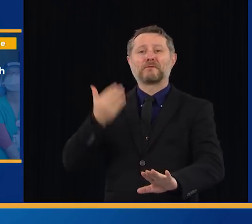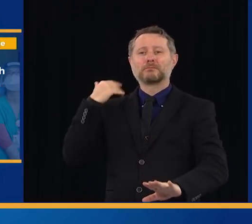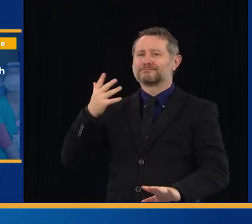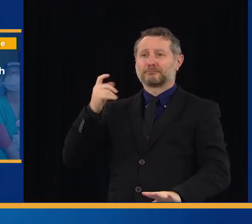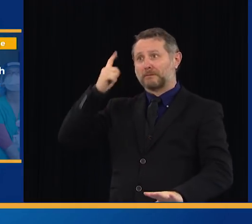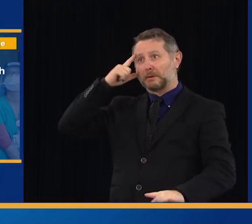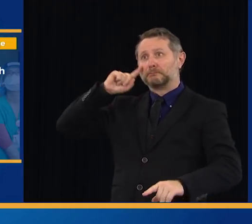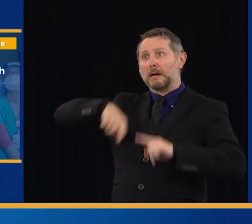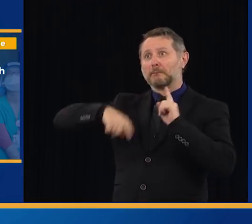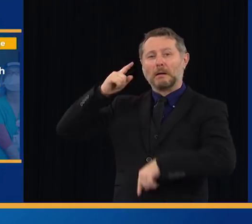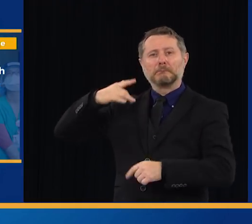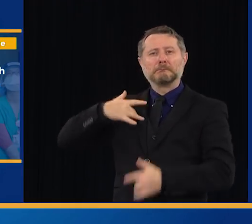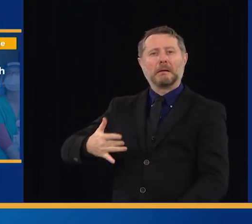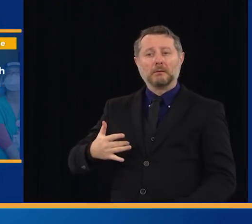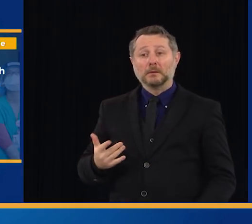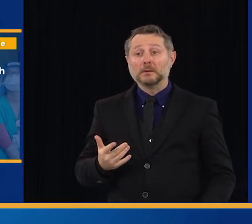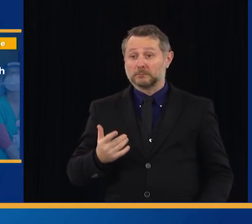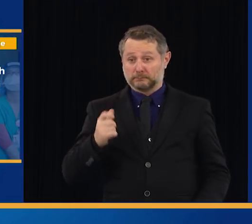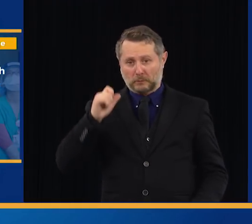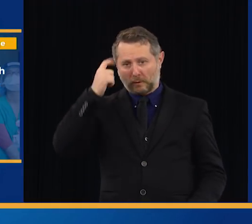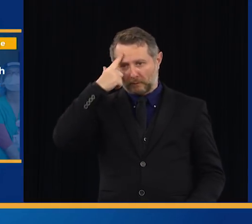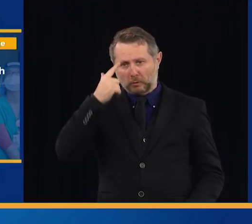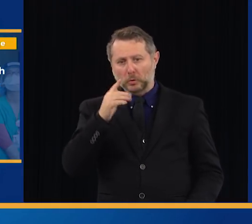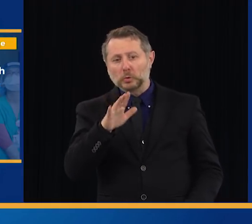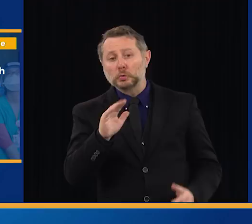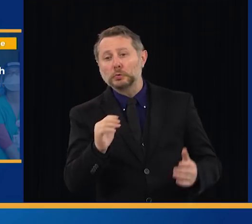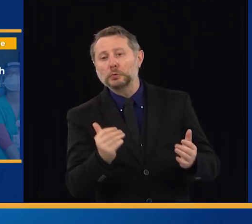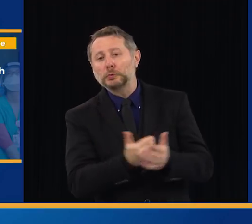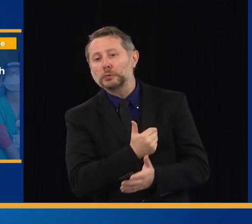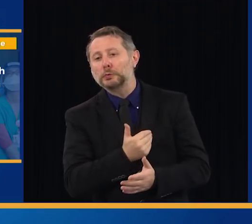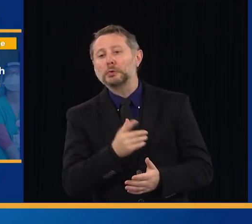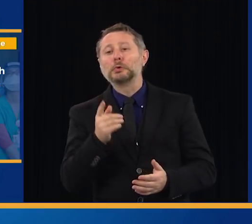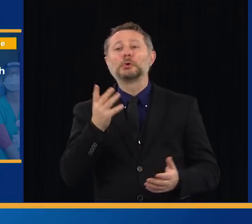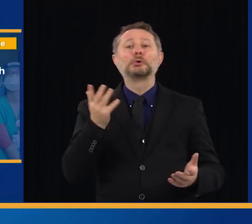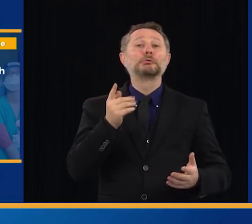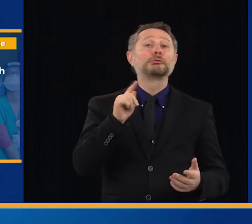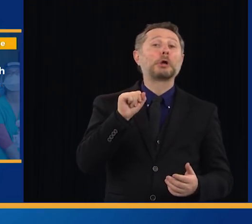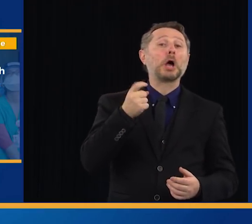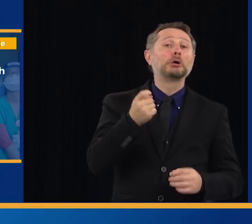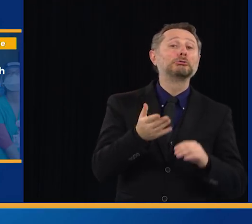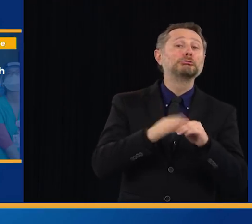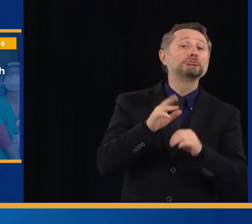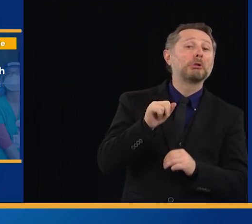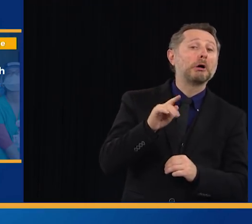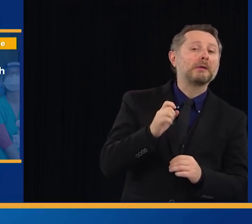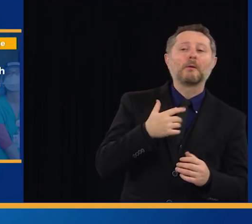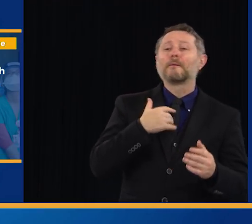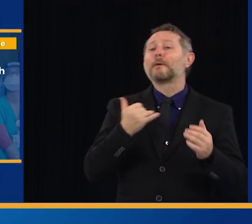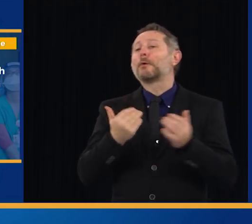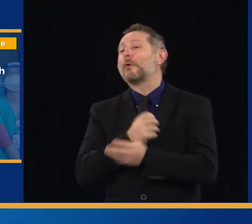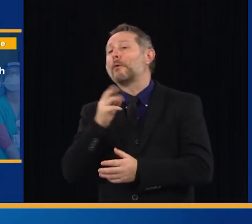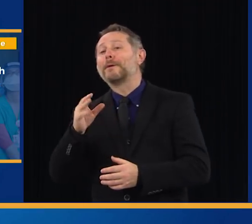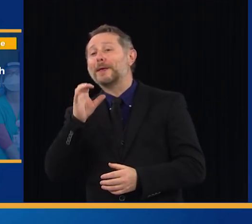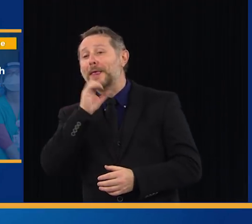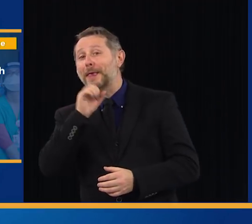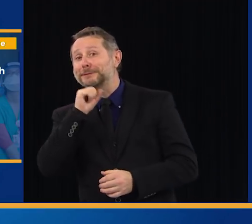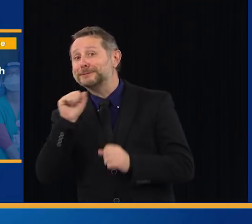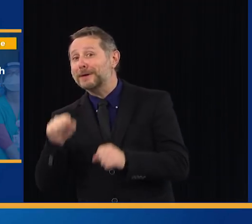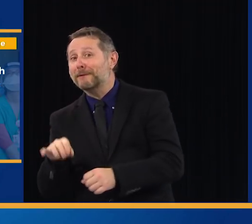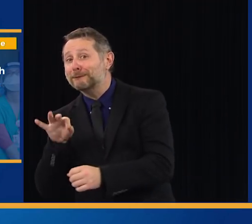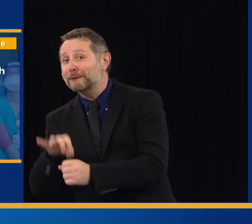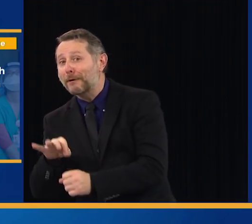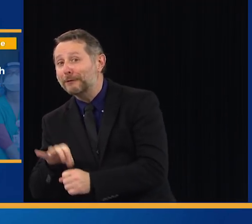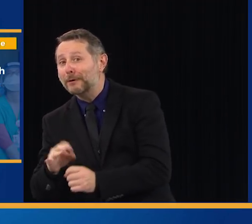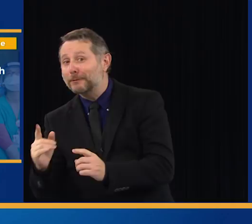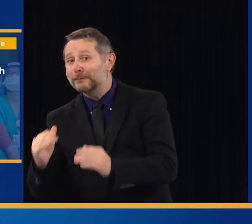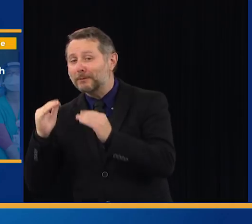government saying, here's your tax rate, here's age of voting. This is government saying, stay